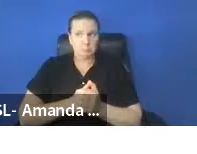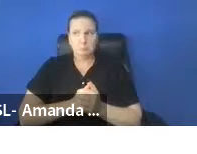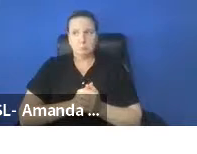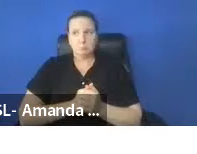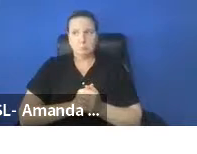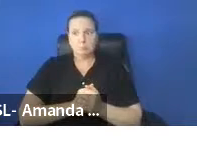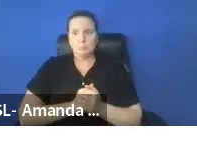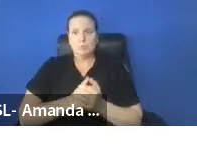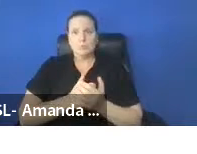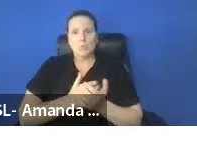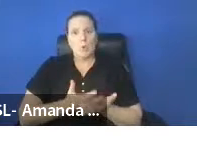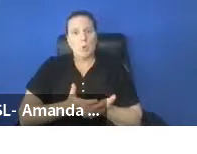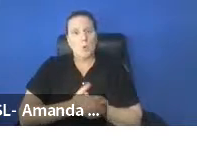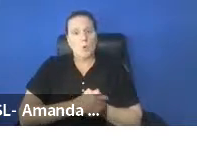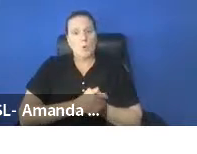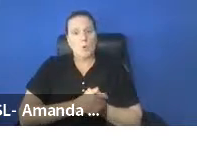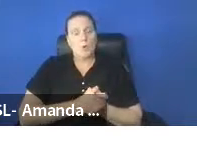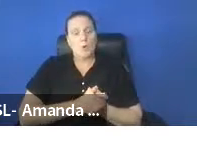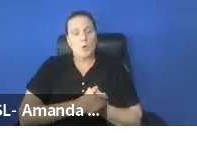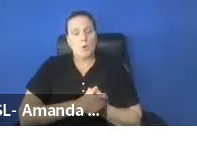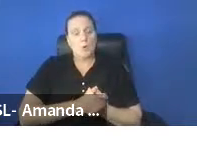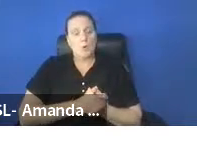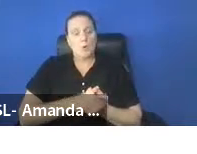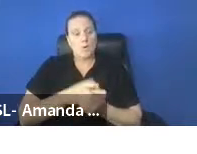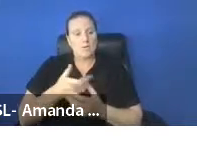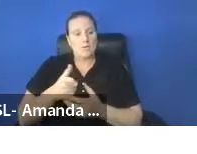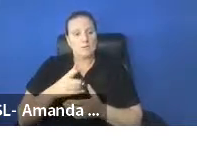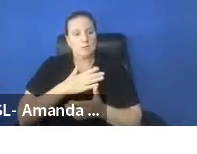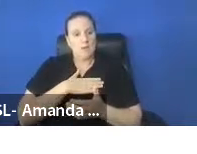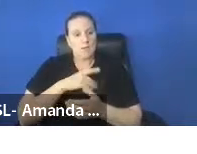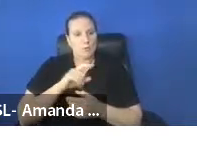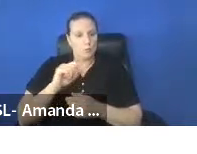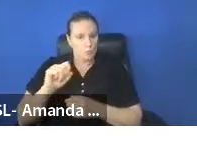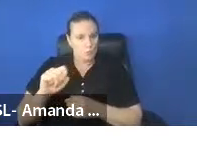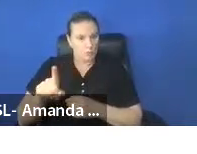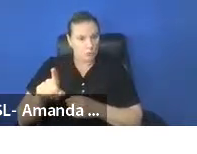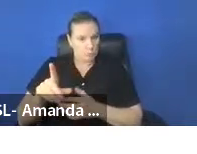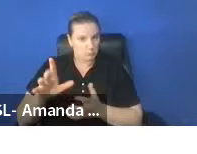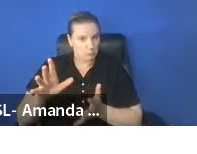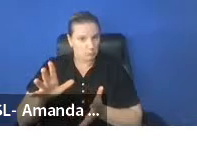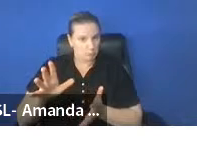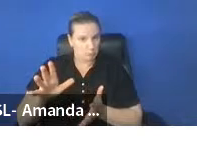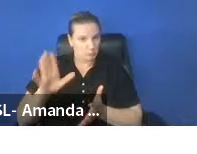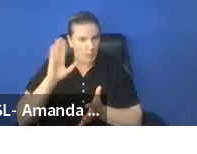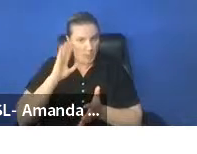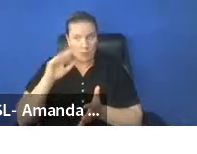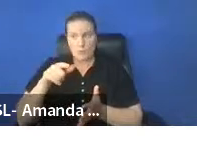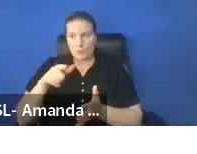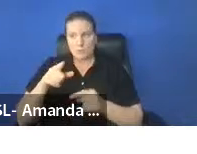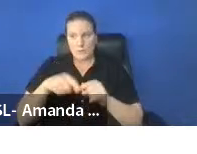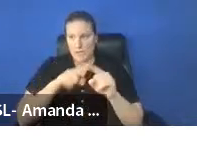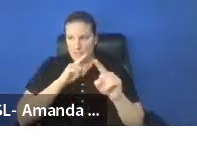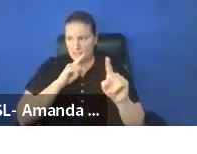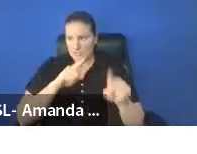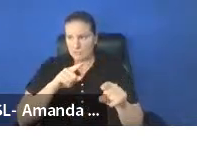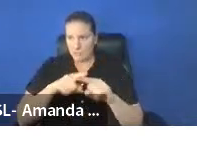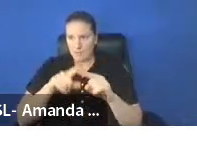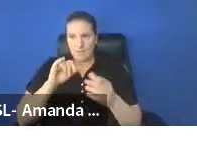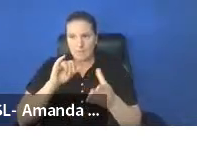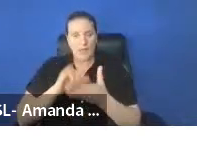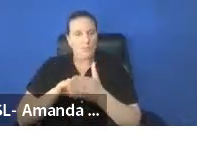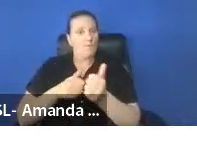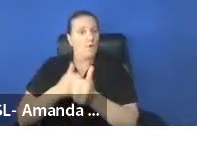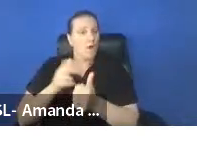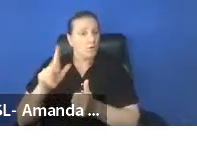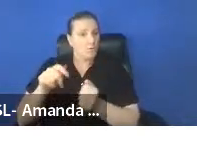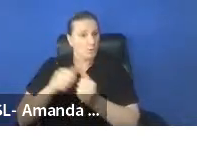So this is kind of my questions, and I know you guys won't be answering them, but I will be following